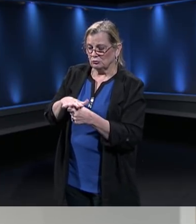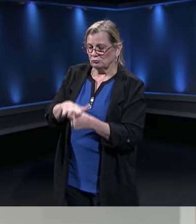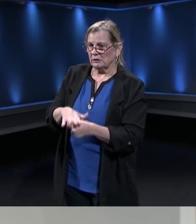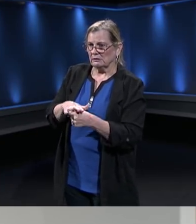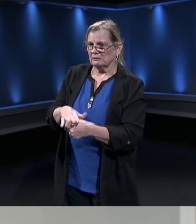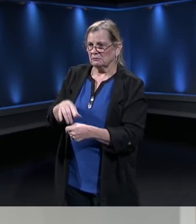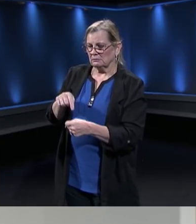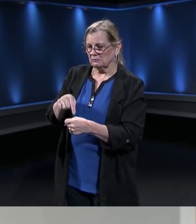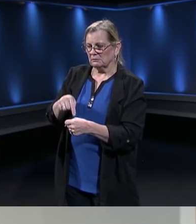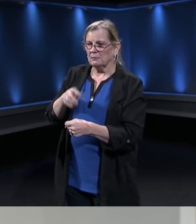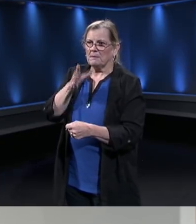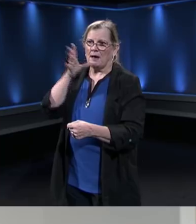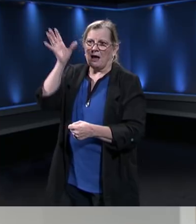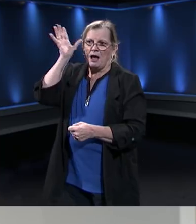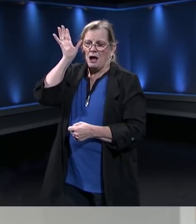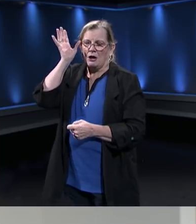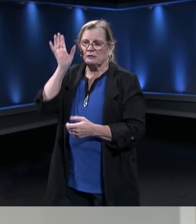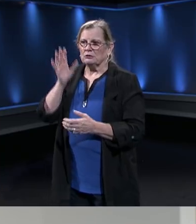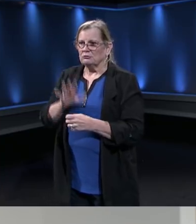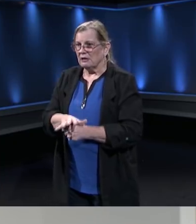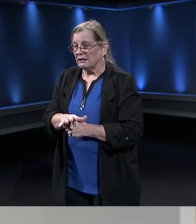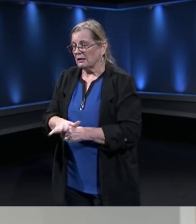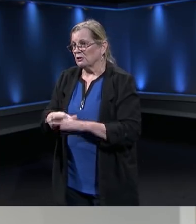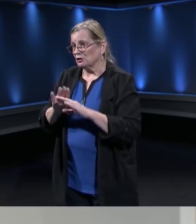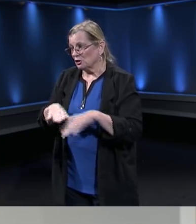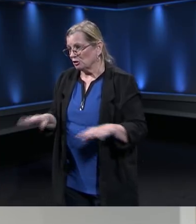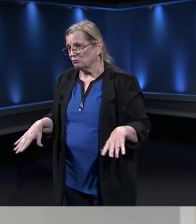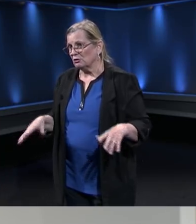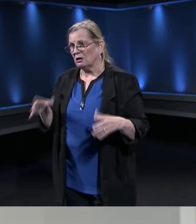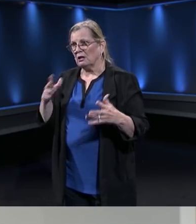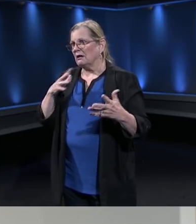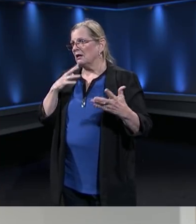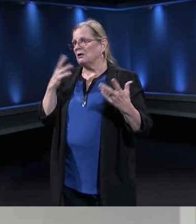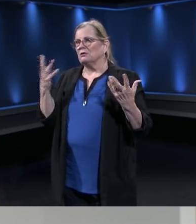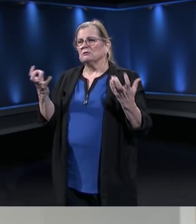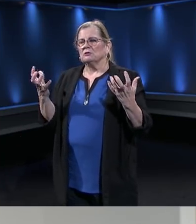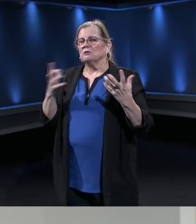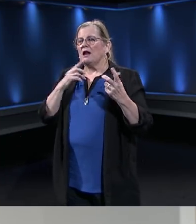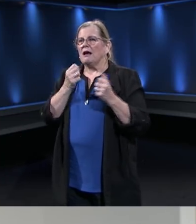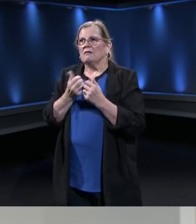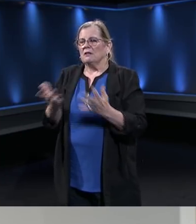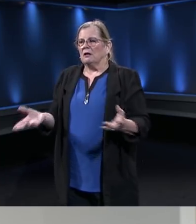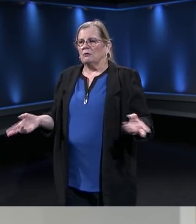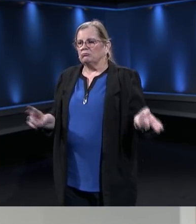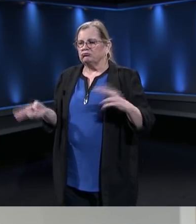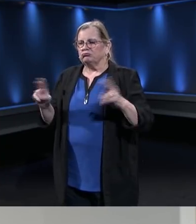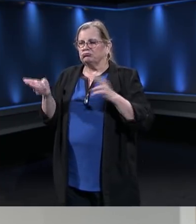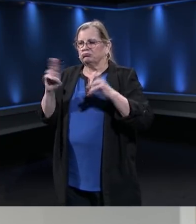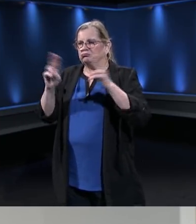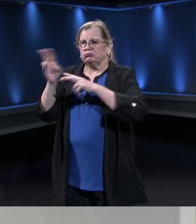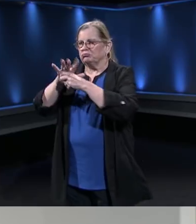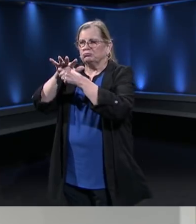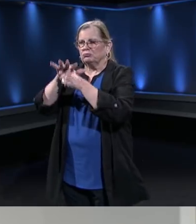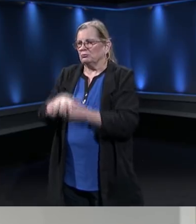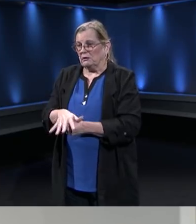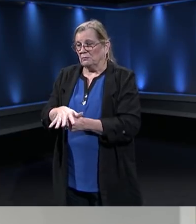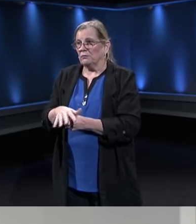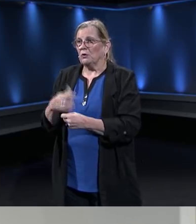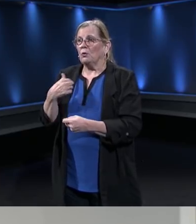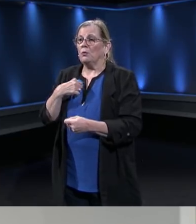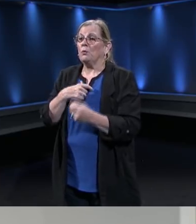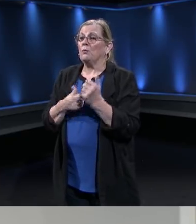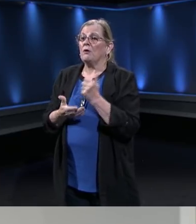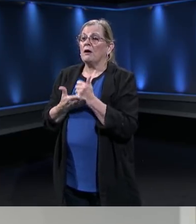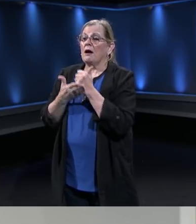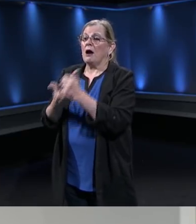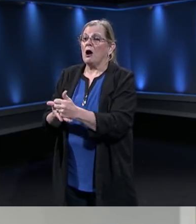together experiencing this pandemic together, and we want to be there for our community and to